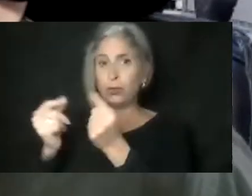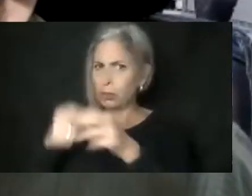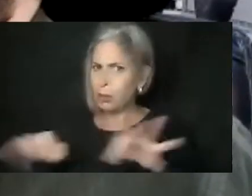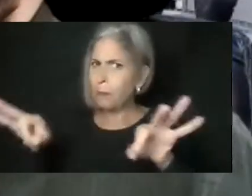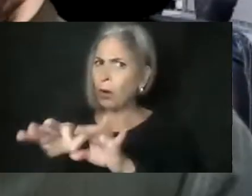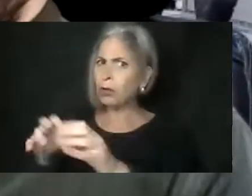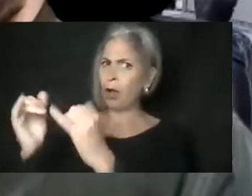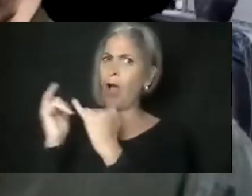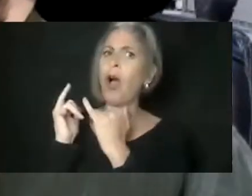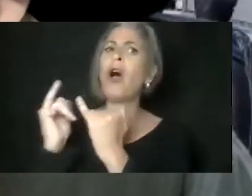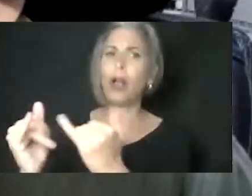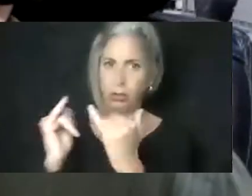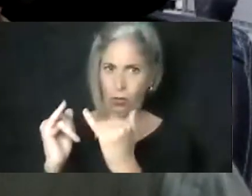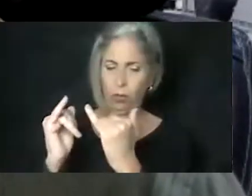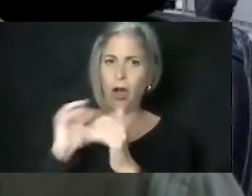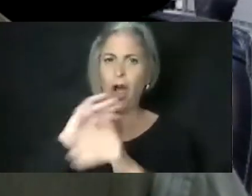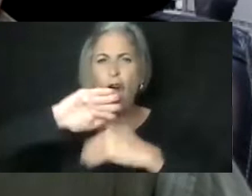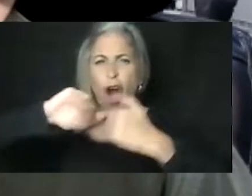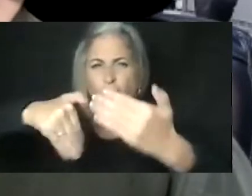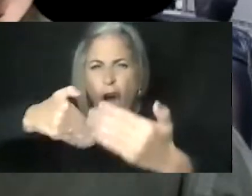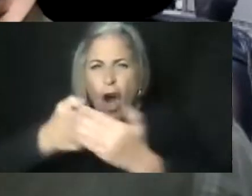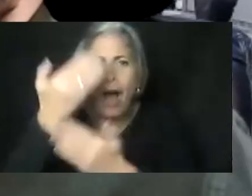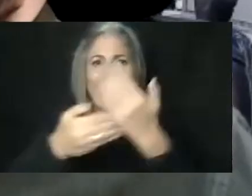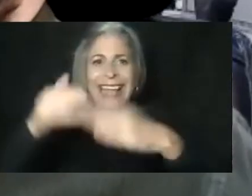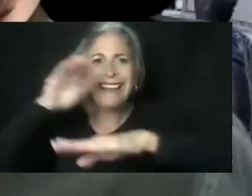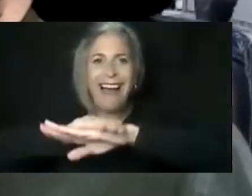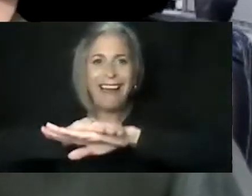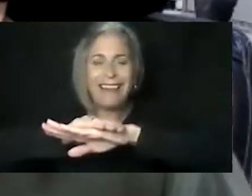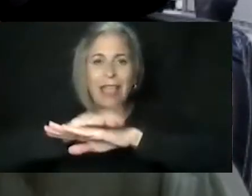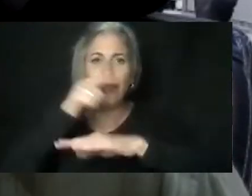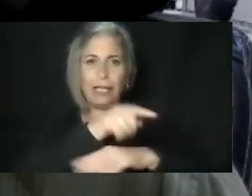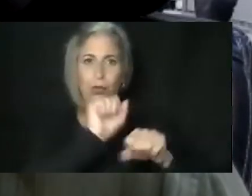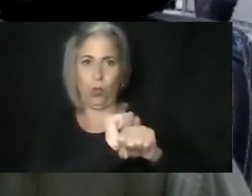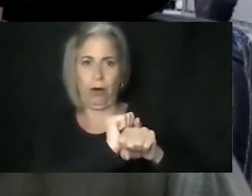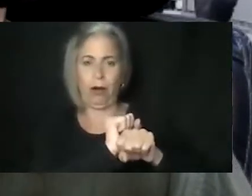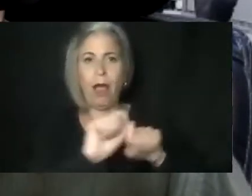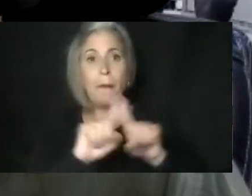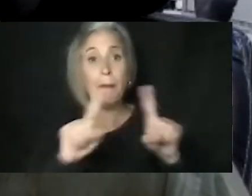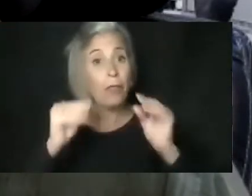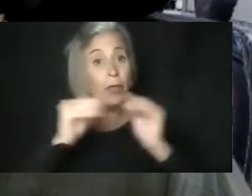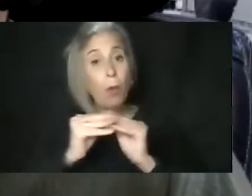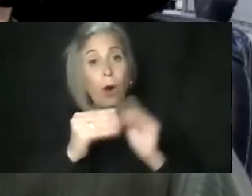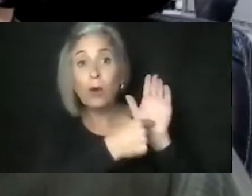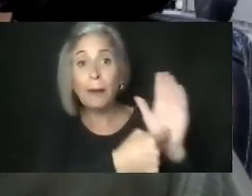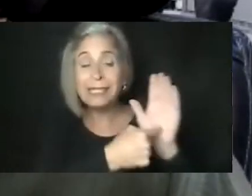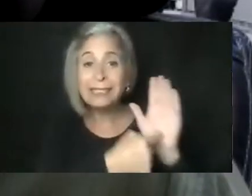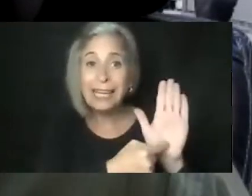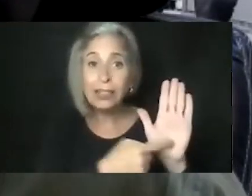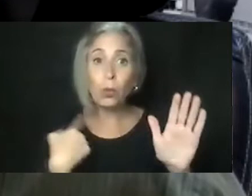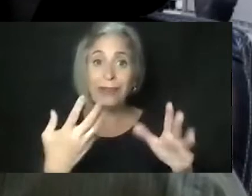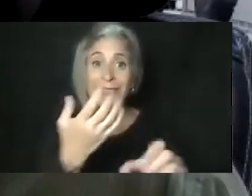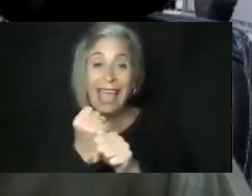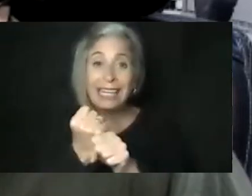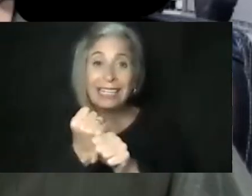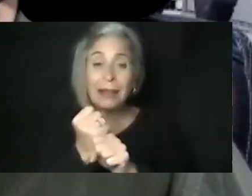need all hands involved in this work. But the more representation we can get of people